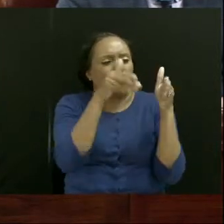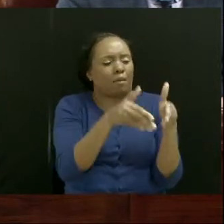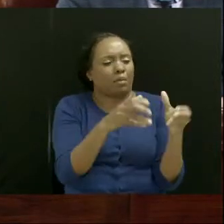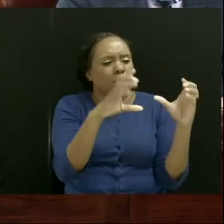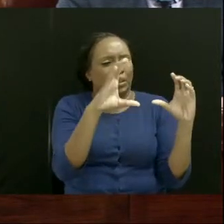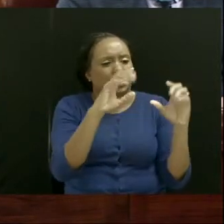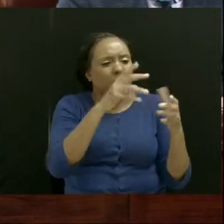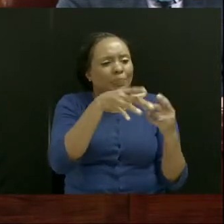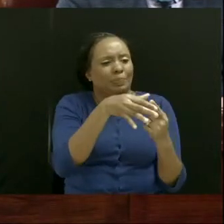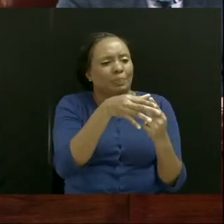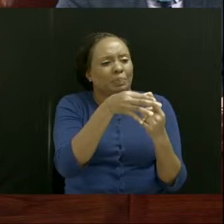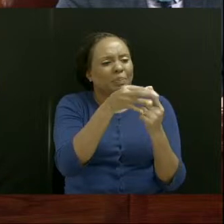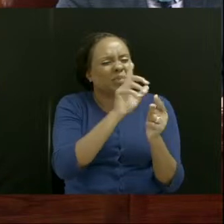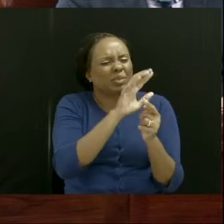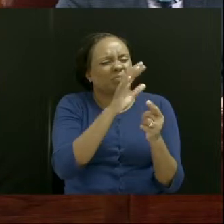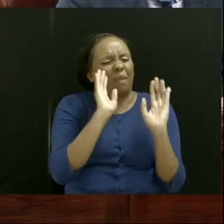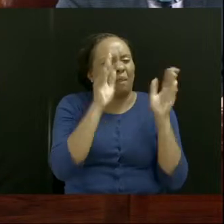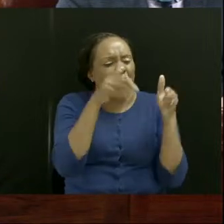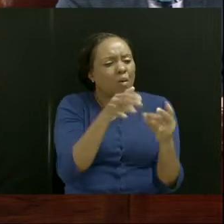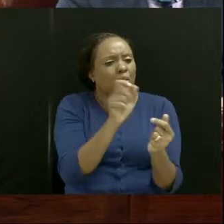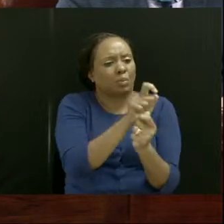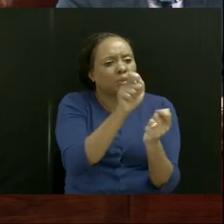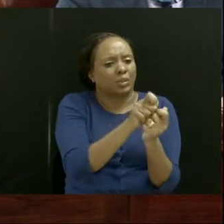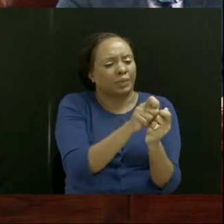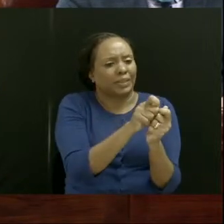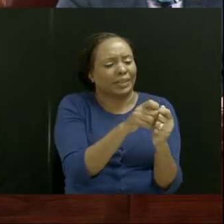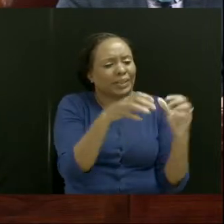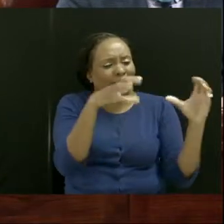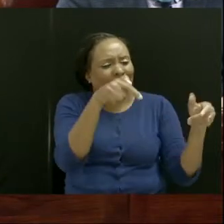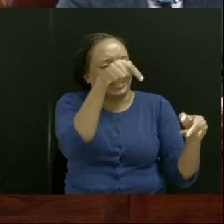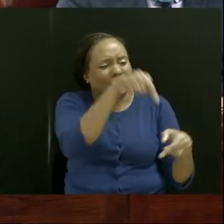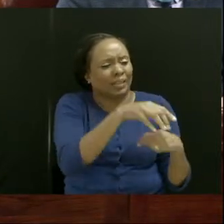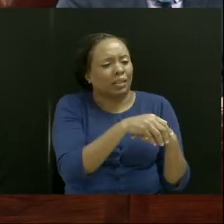that is suggestive of growth.